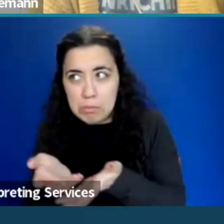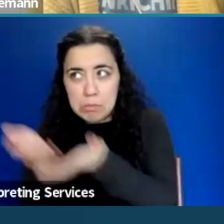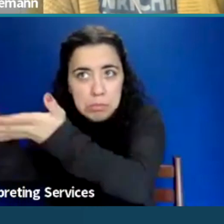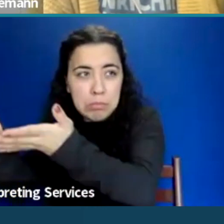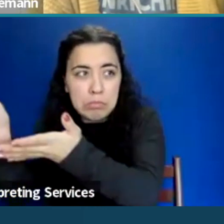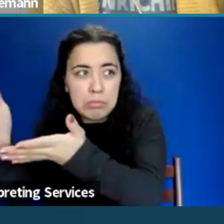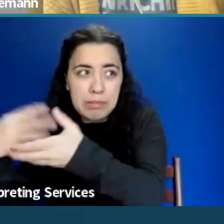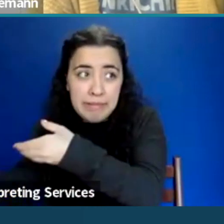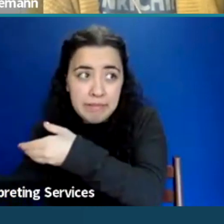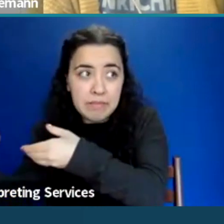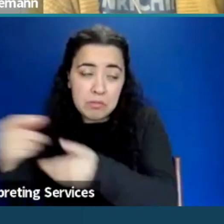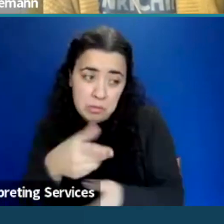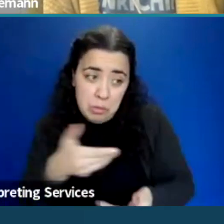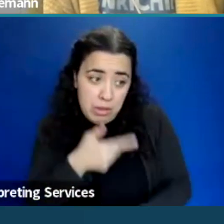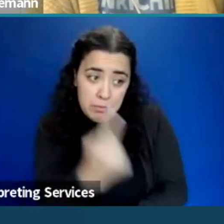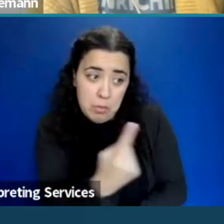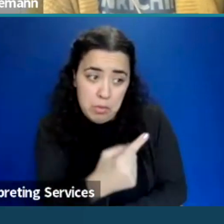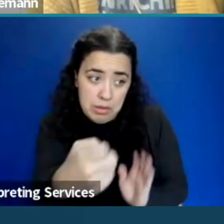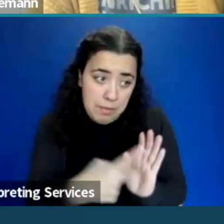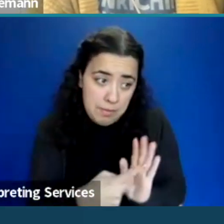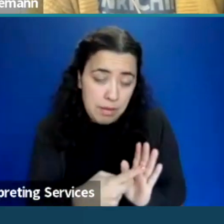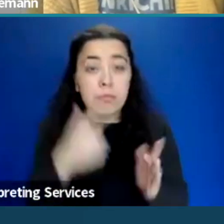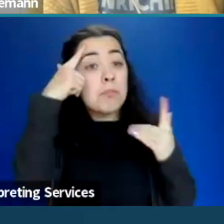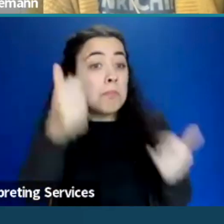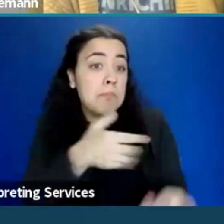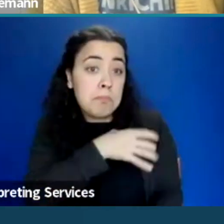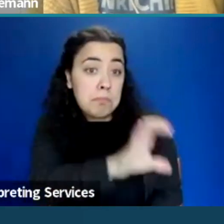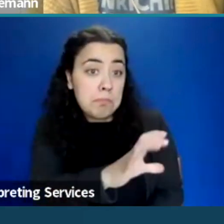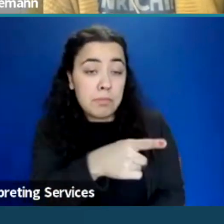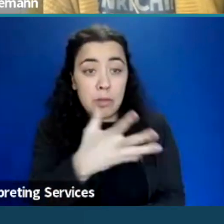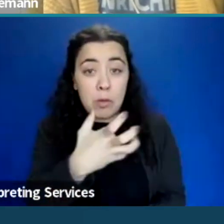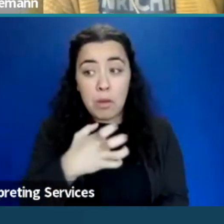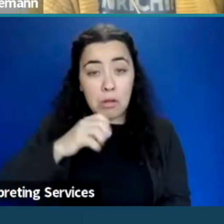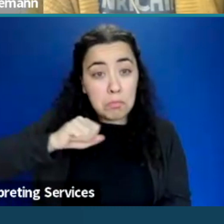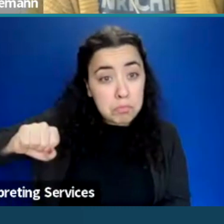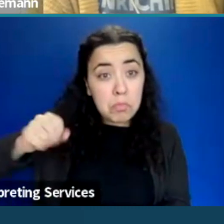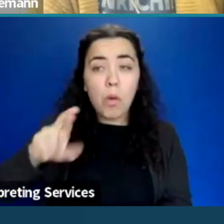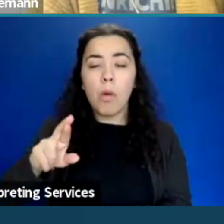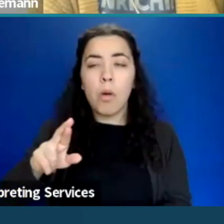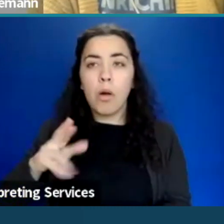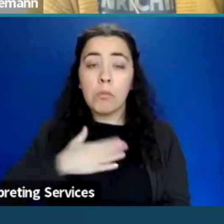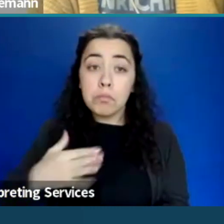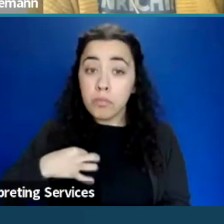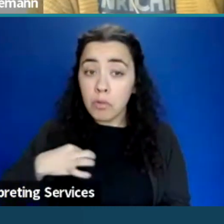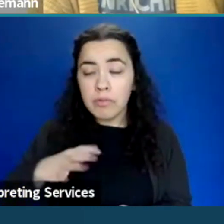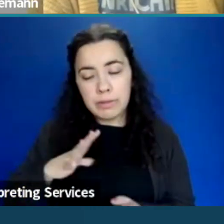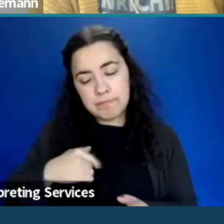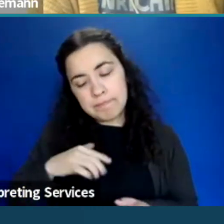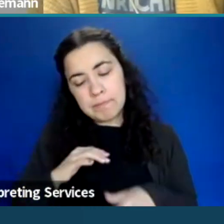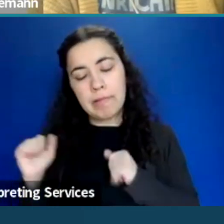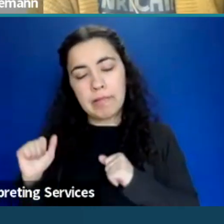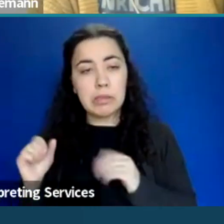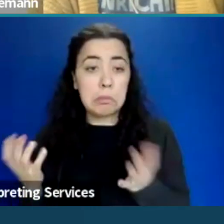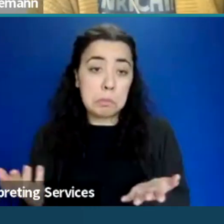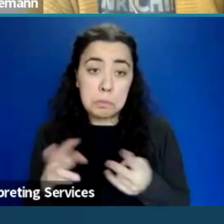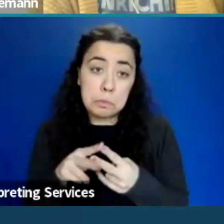on them. If they want to leave voluntarily or if they're going to try and fight you, which can happen with some people. But at that